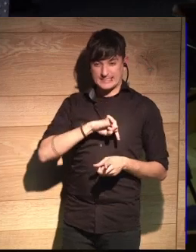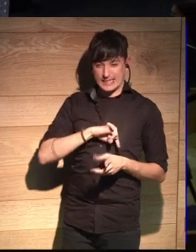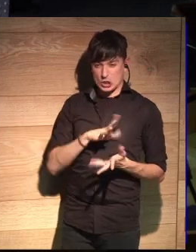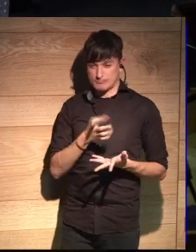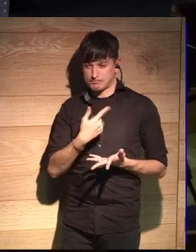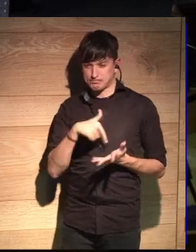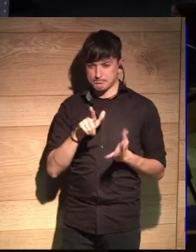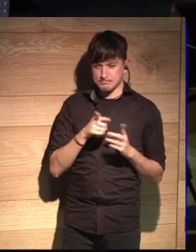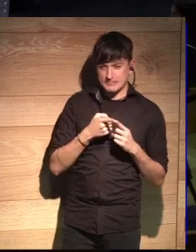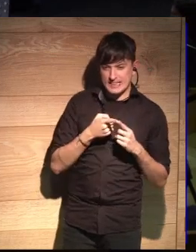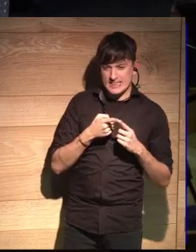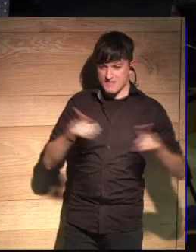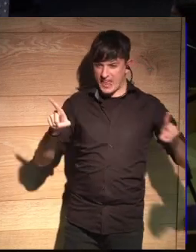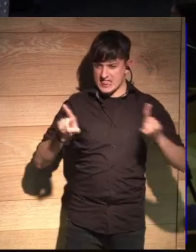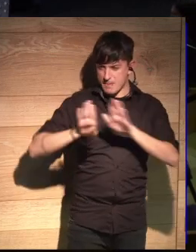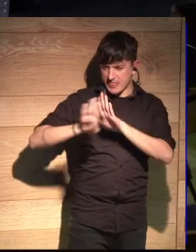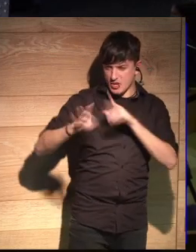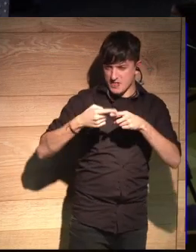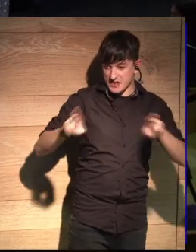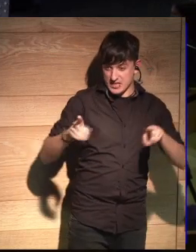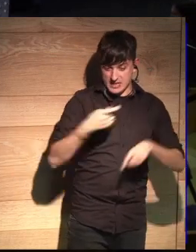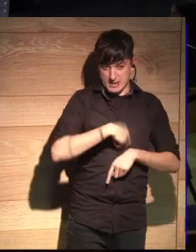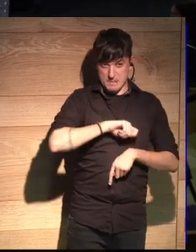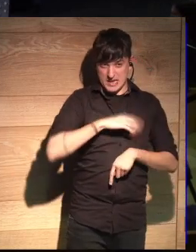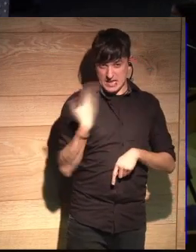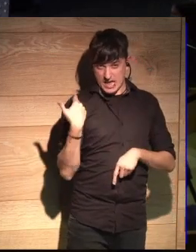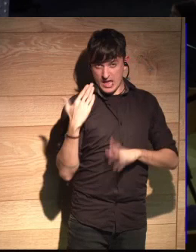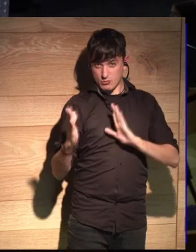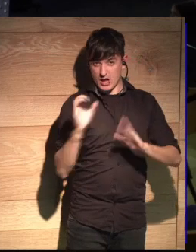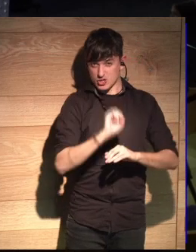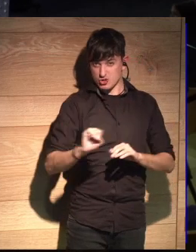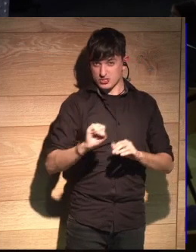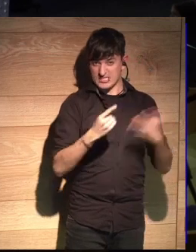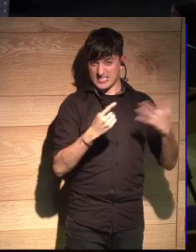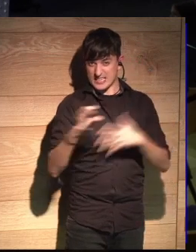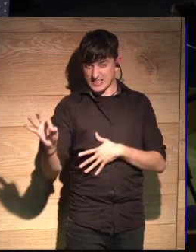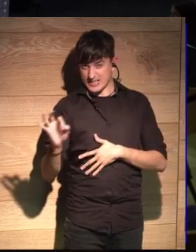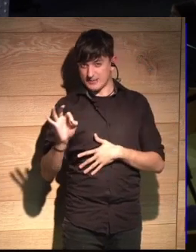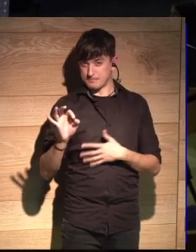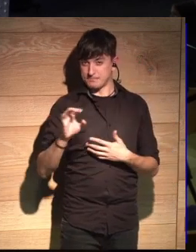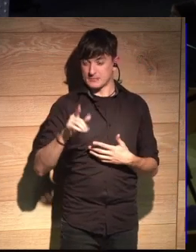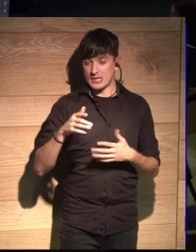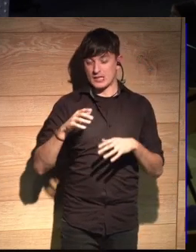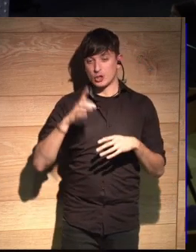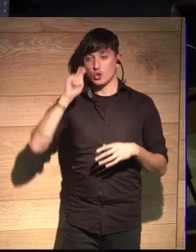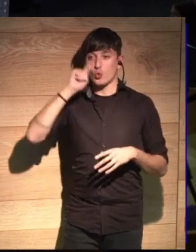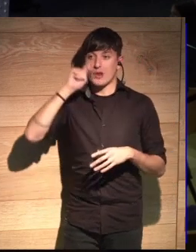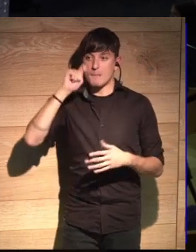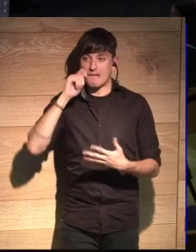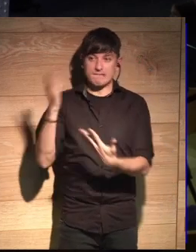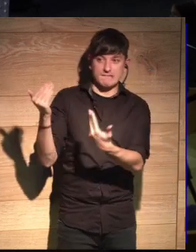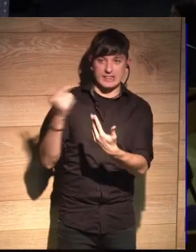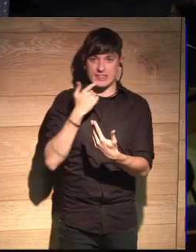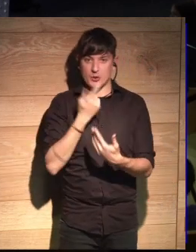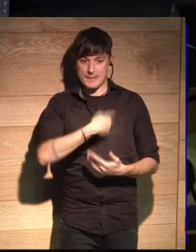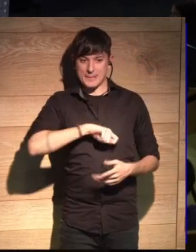that feeling of being very different, of being very special. In Spain, since the 1960s, we have a motto that to attract